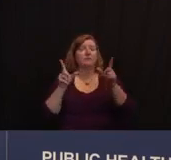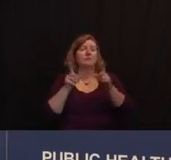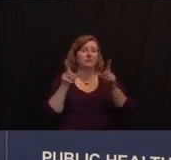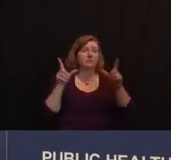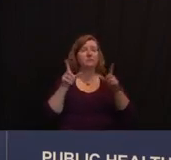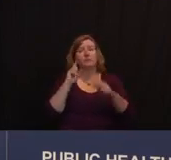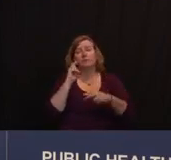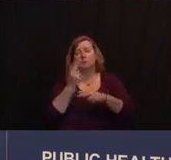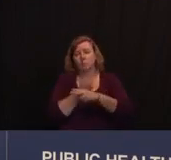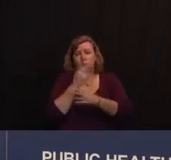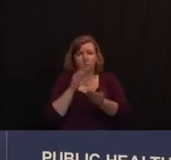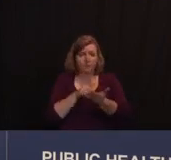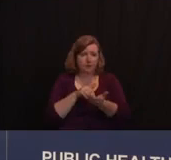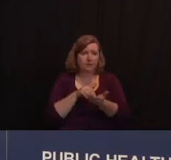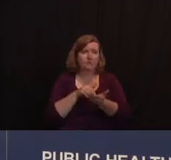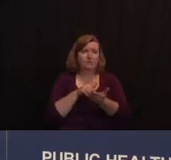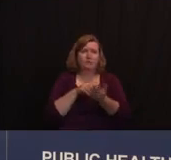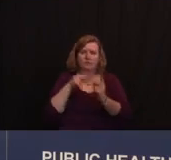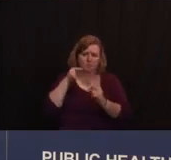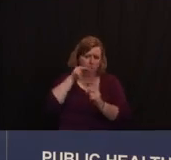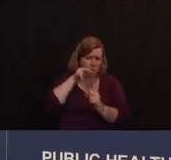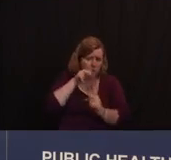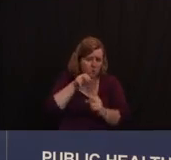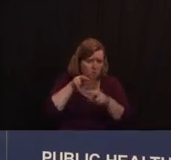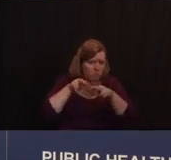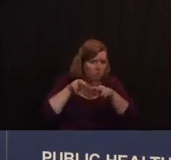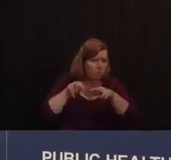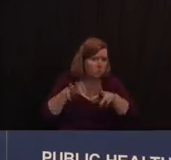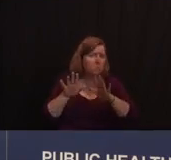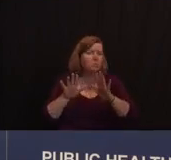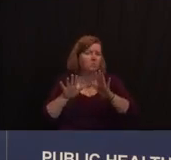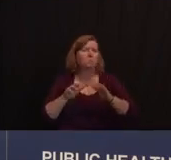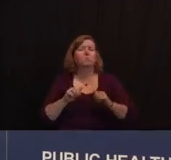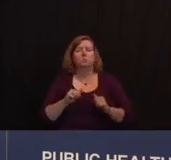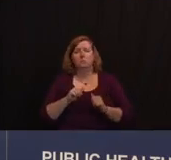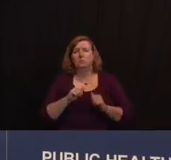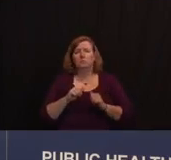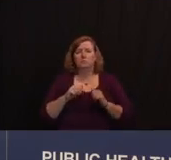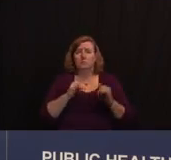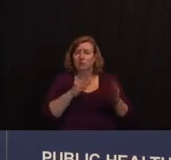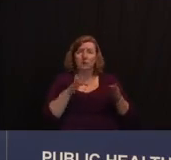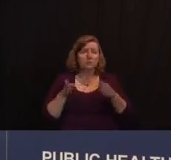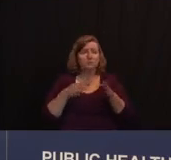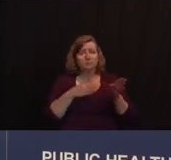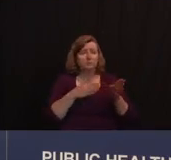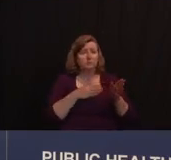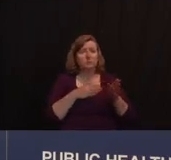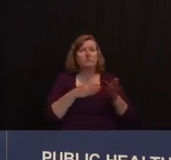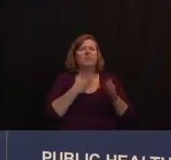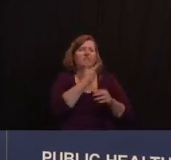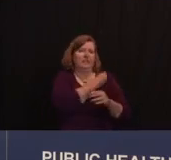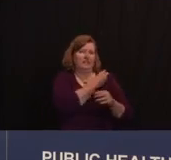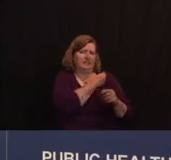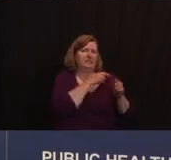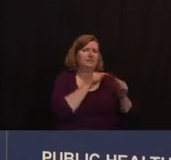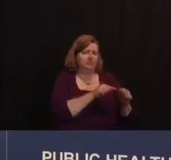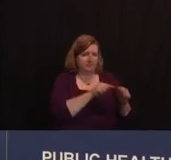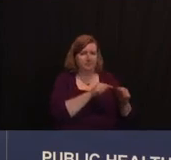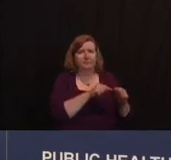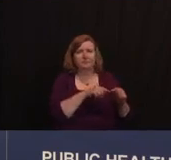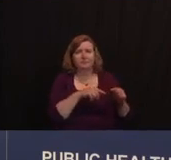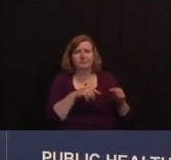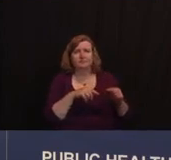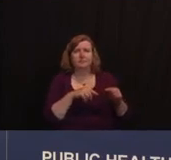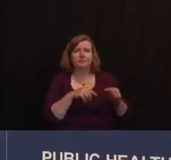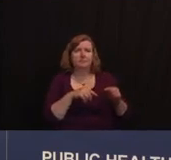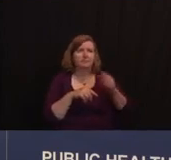continually monitoring the safety of the product. But for vaccines, I want to divide it into those what happens